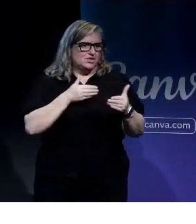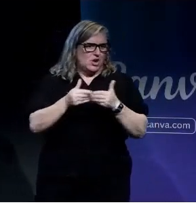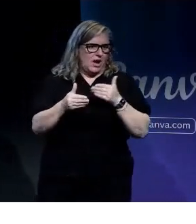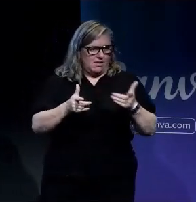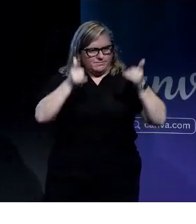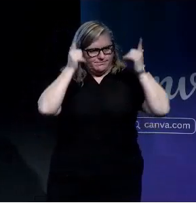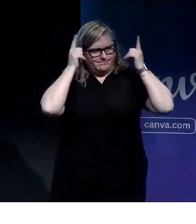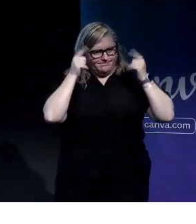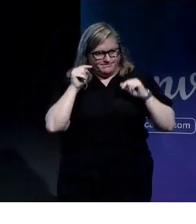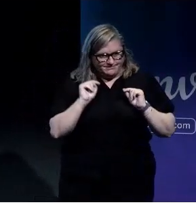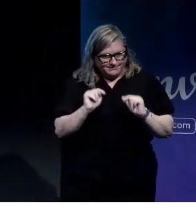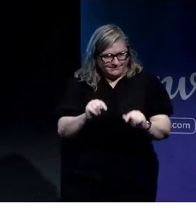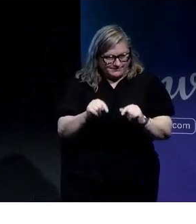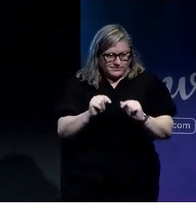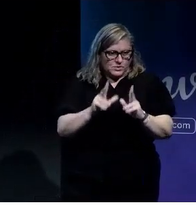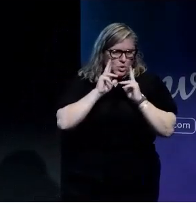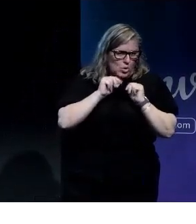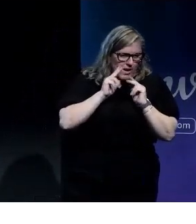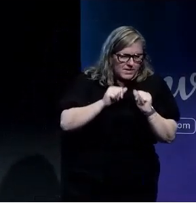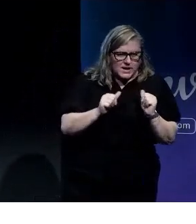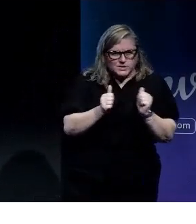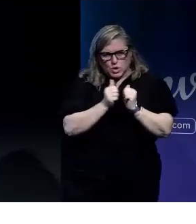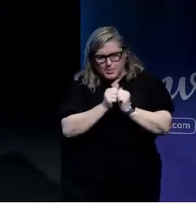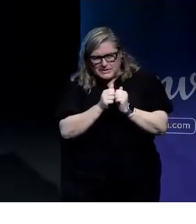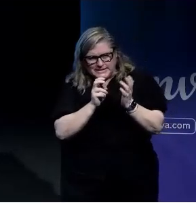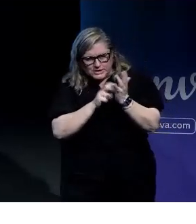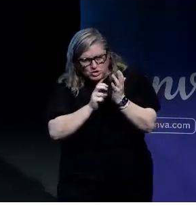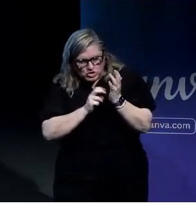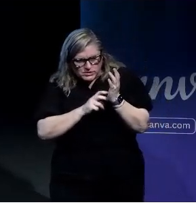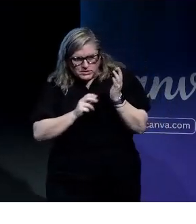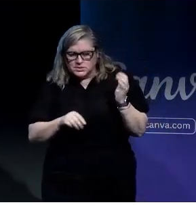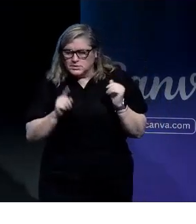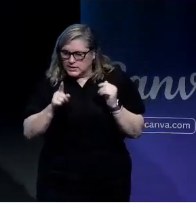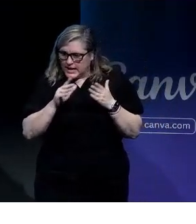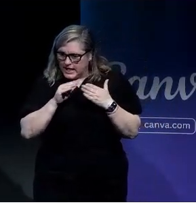the person who takes care of the documentation, helps